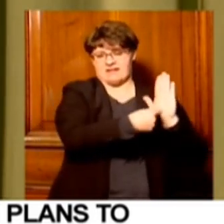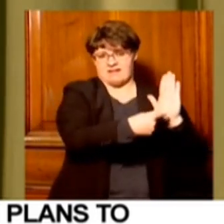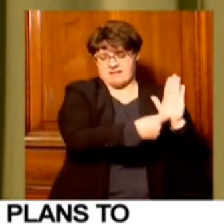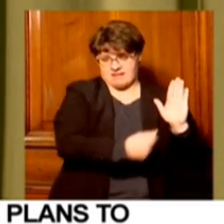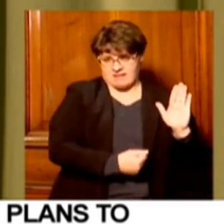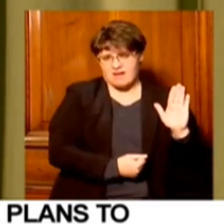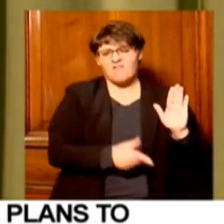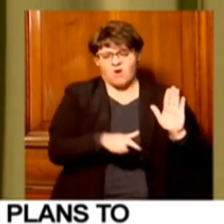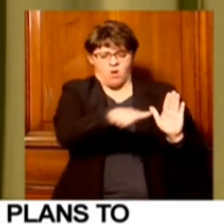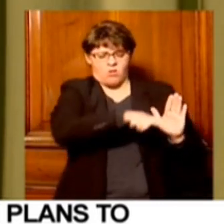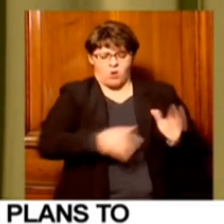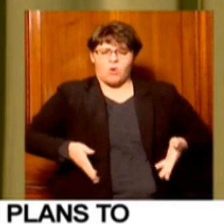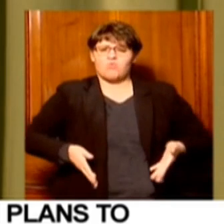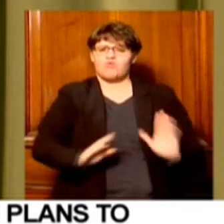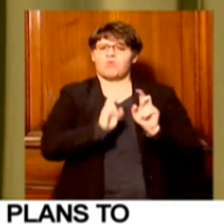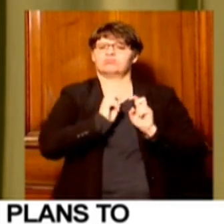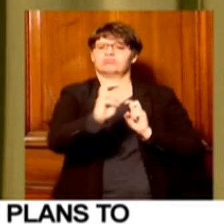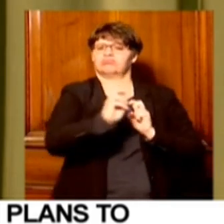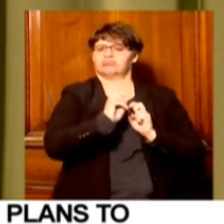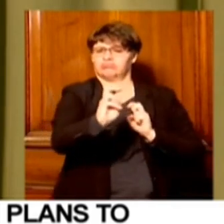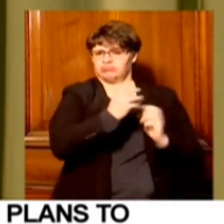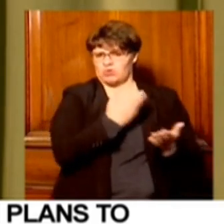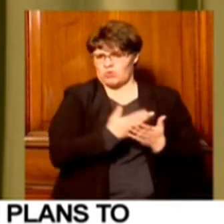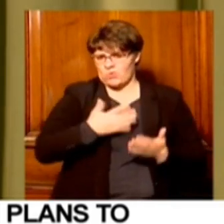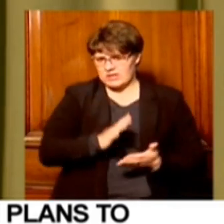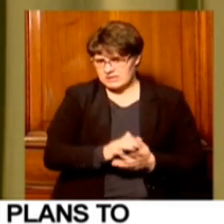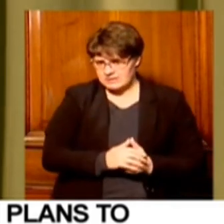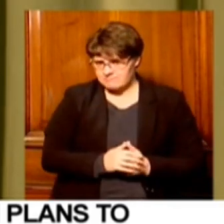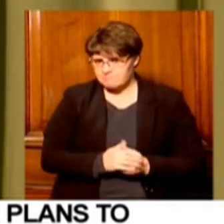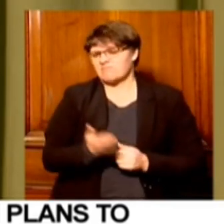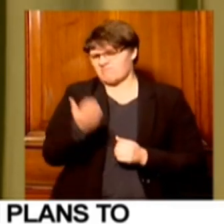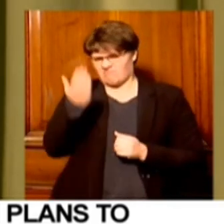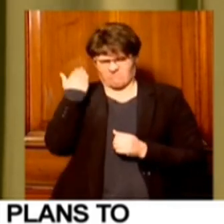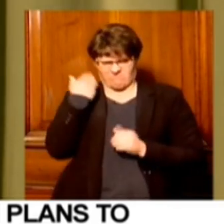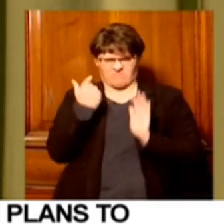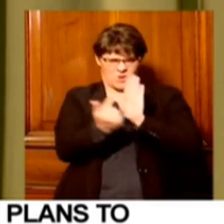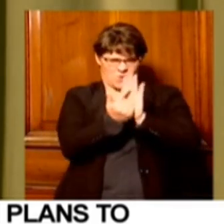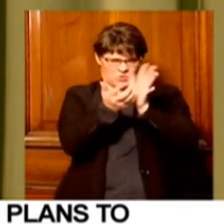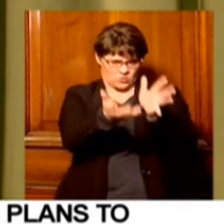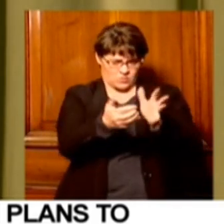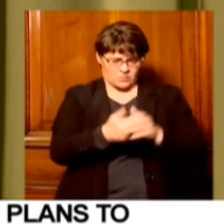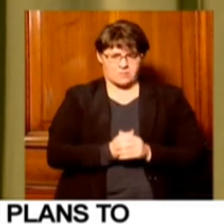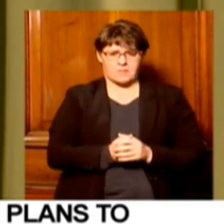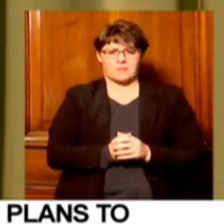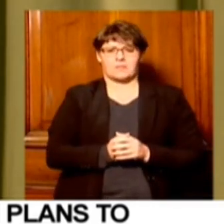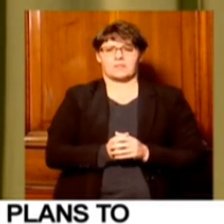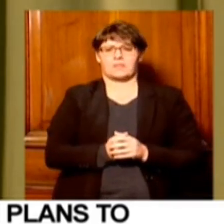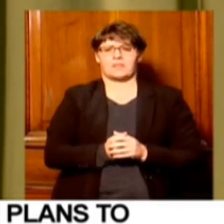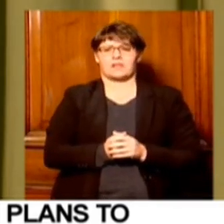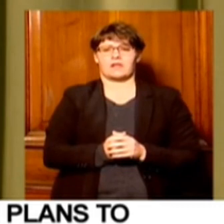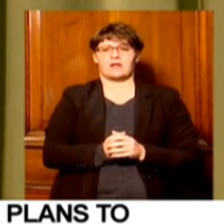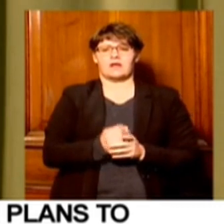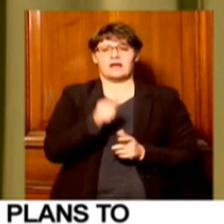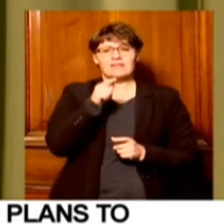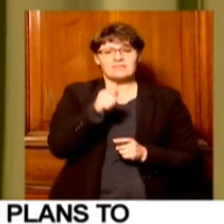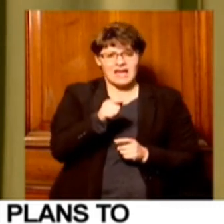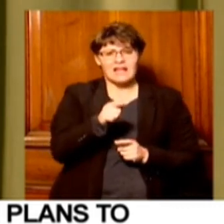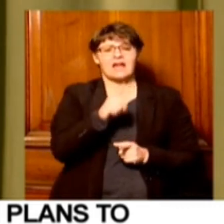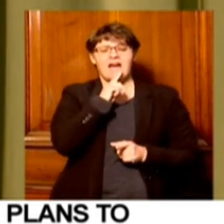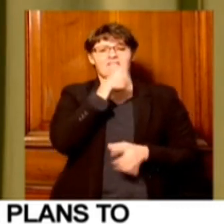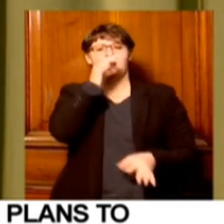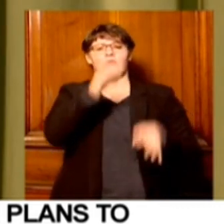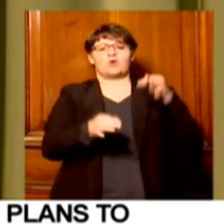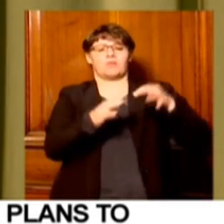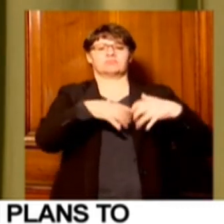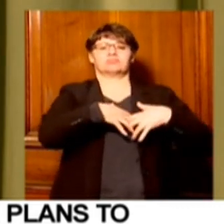road transportation board or the boards that existed. And therefore, it effectively created a monopoly in the hands